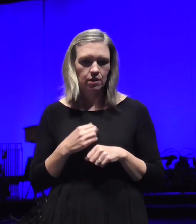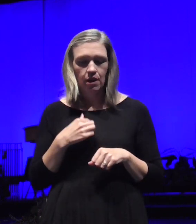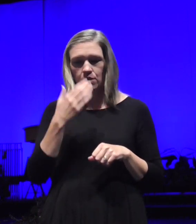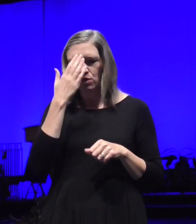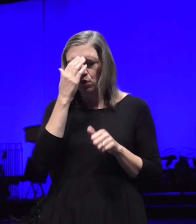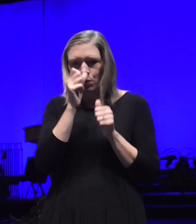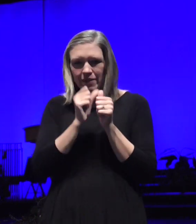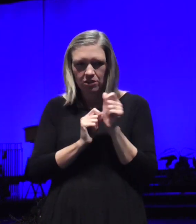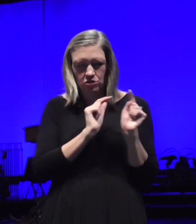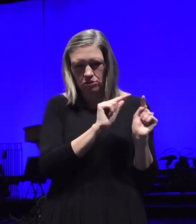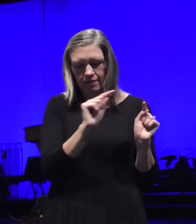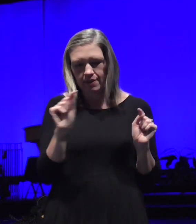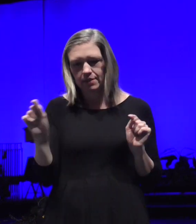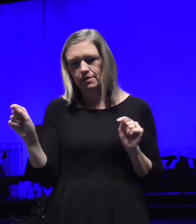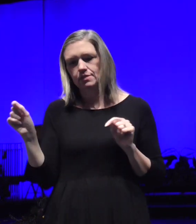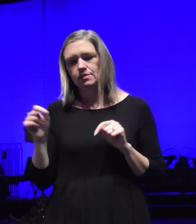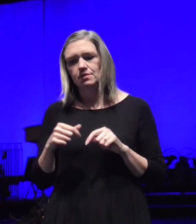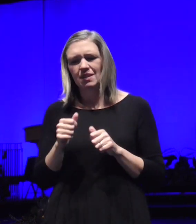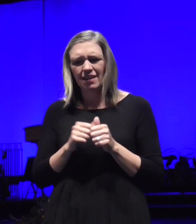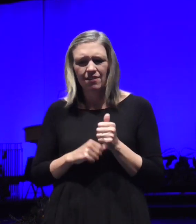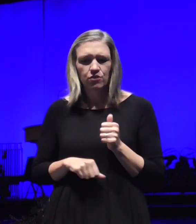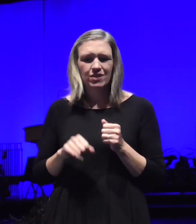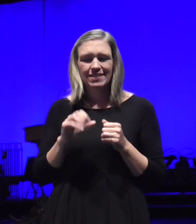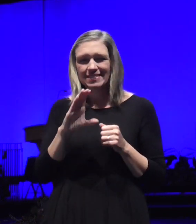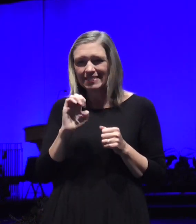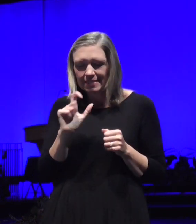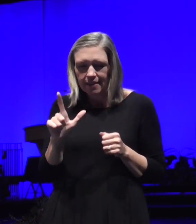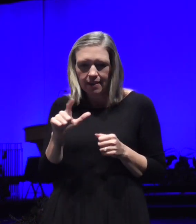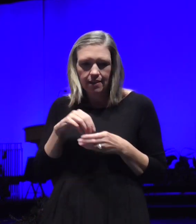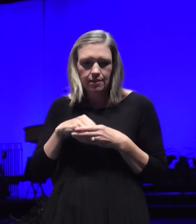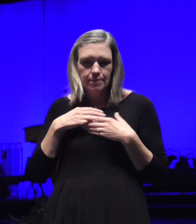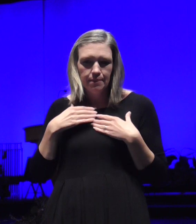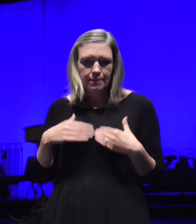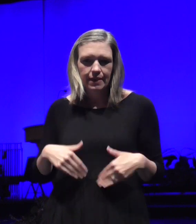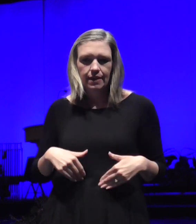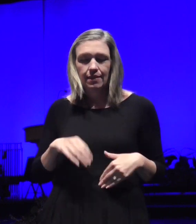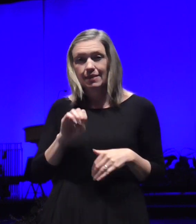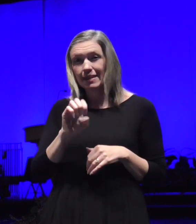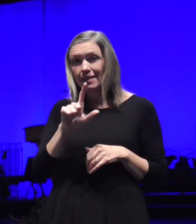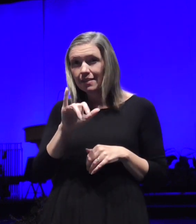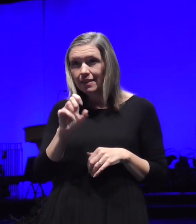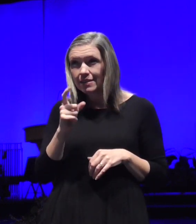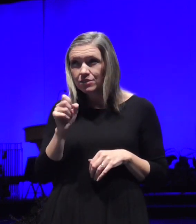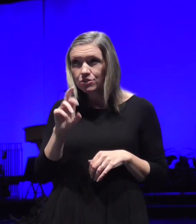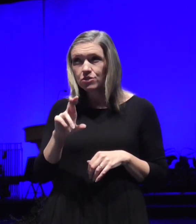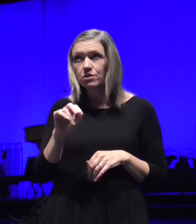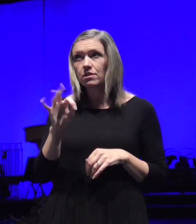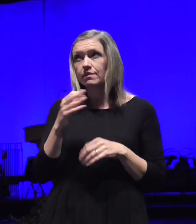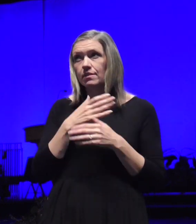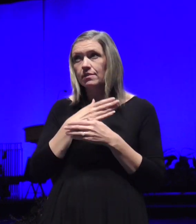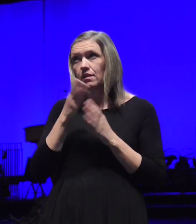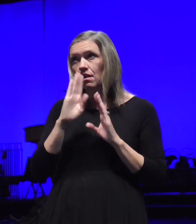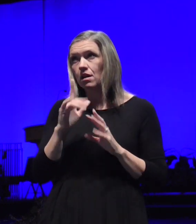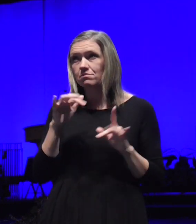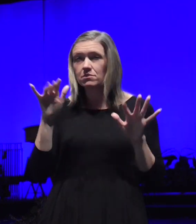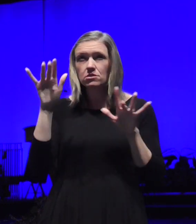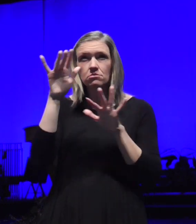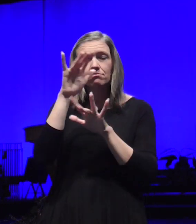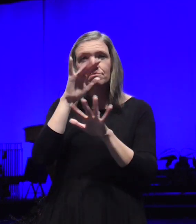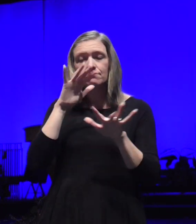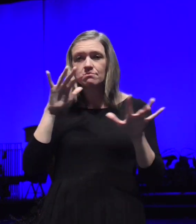And I know that each and every single cell, every elixir that comes, you're surrounded